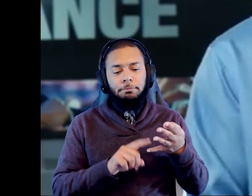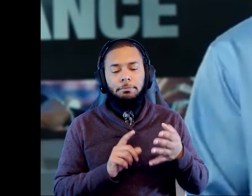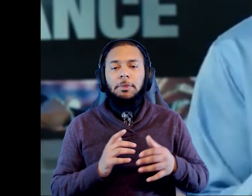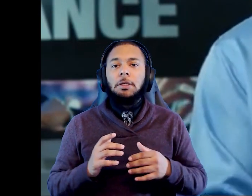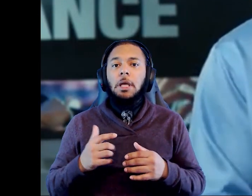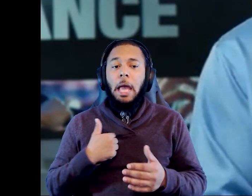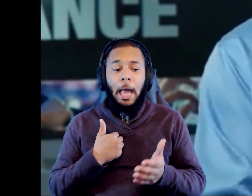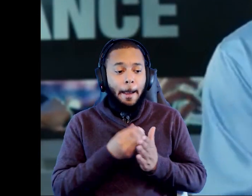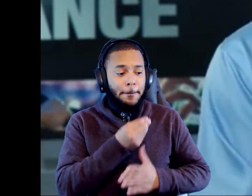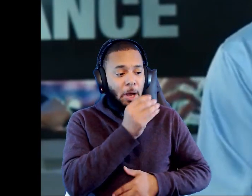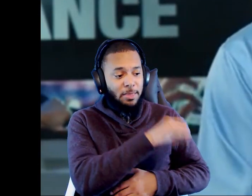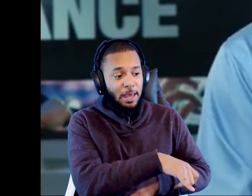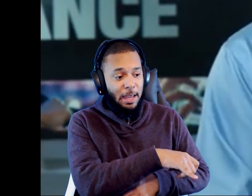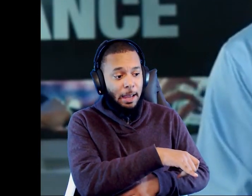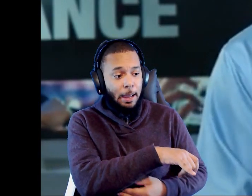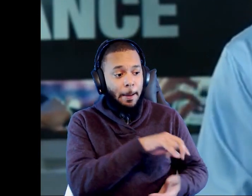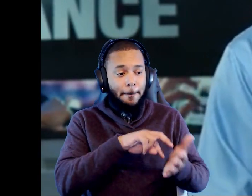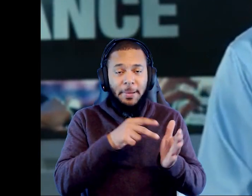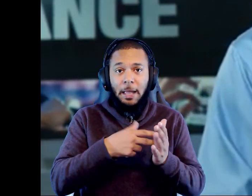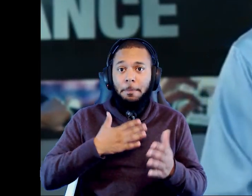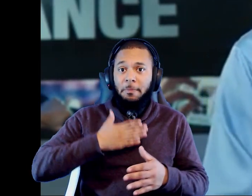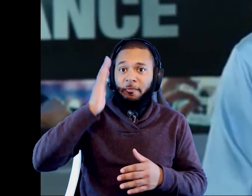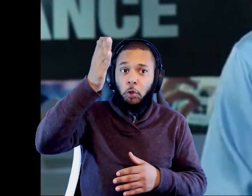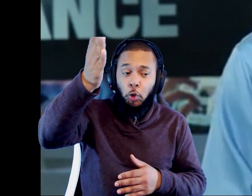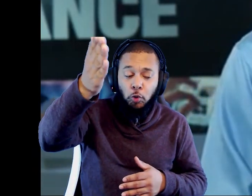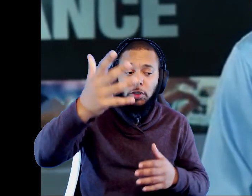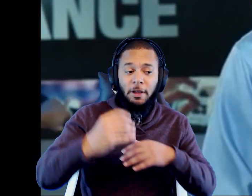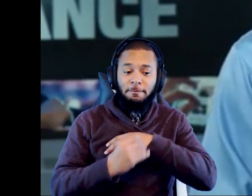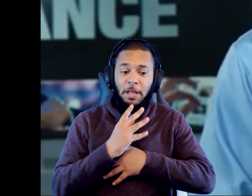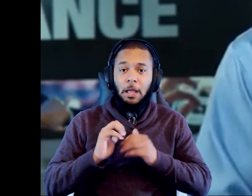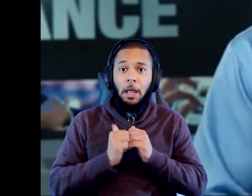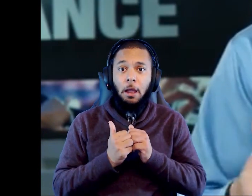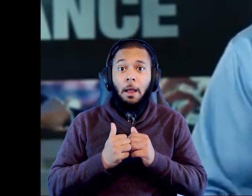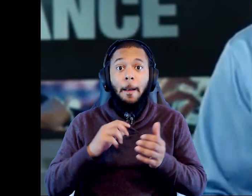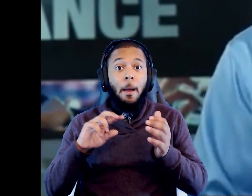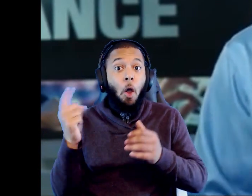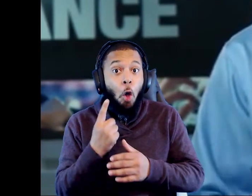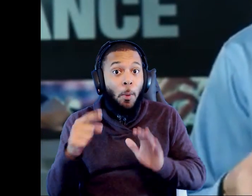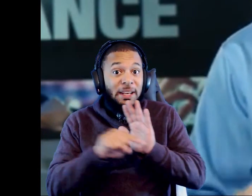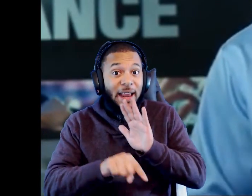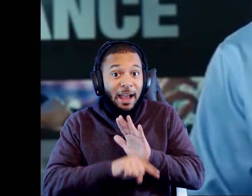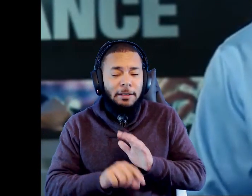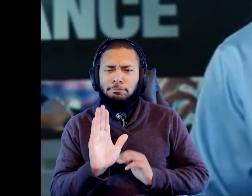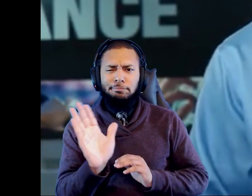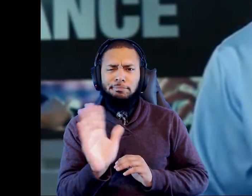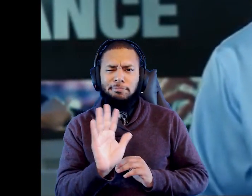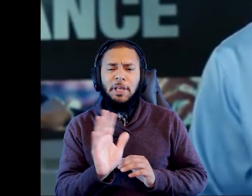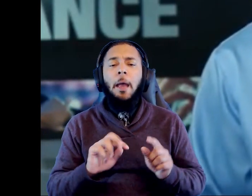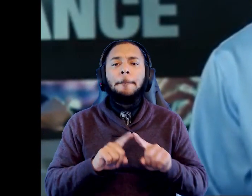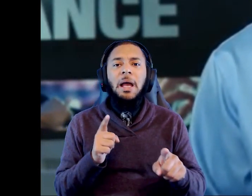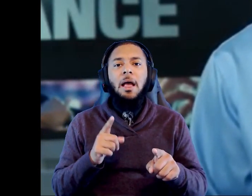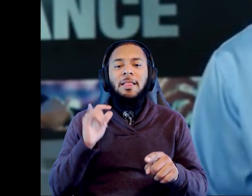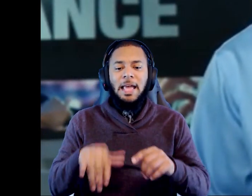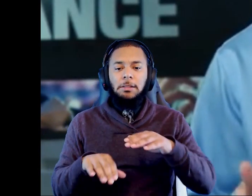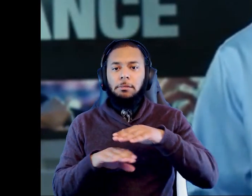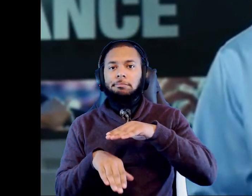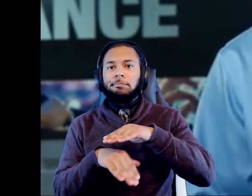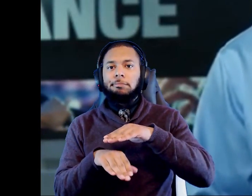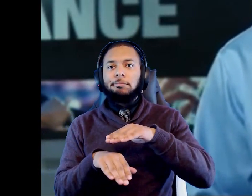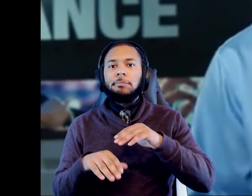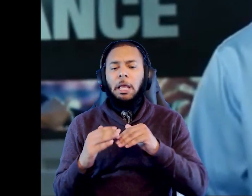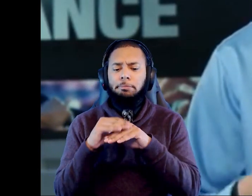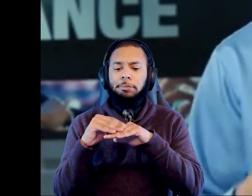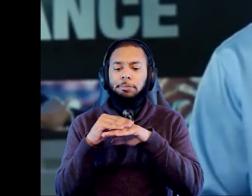this, what does that mean in the long run going forward? Doesn't always have to be negative, but that's really at the root of what we're talking about when we say the